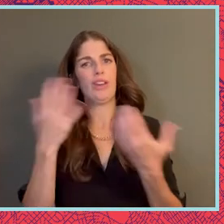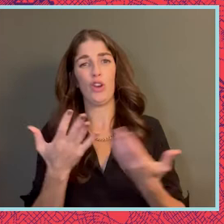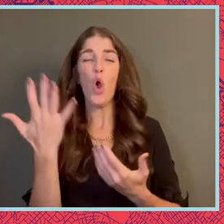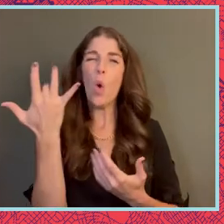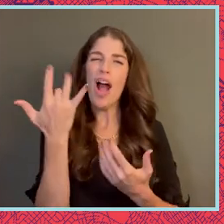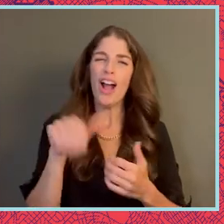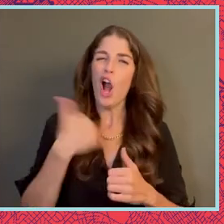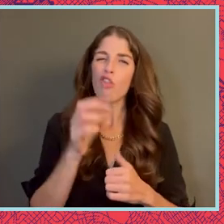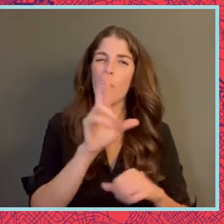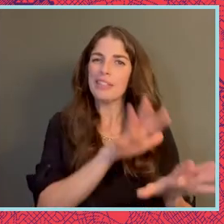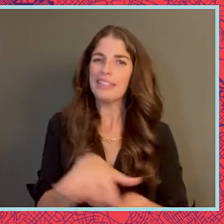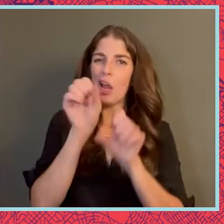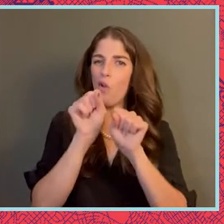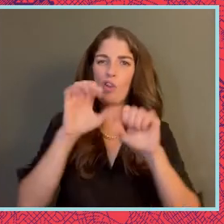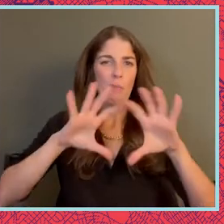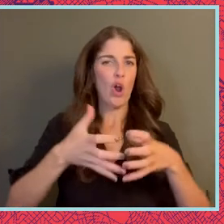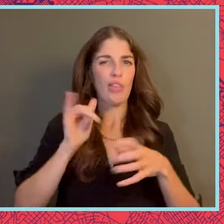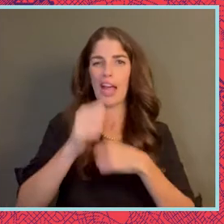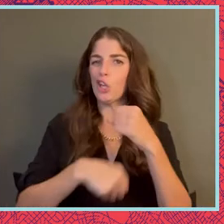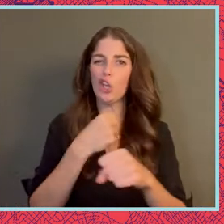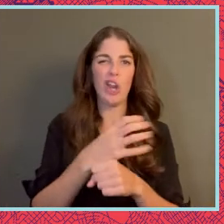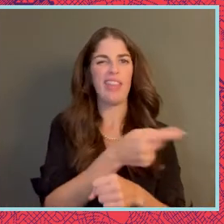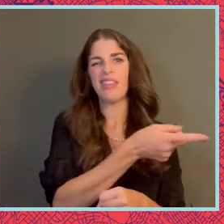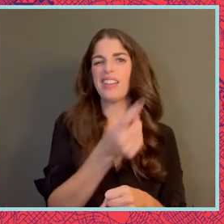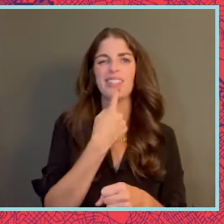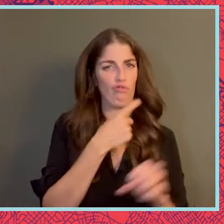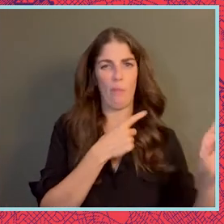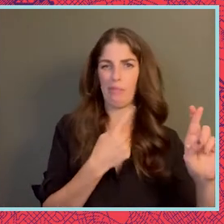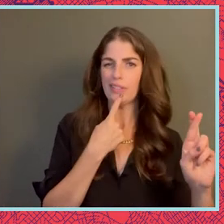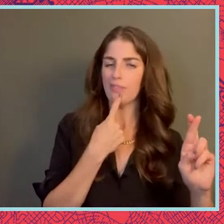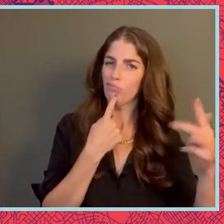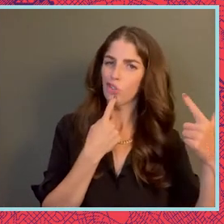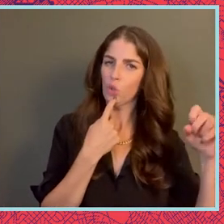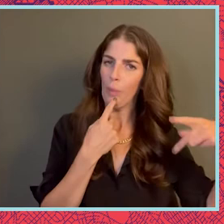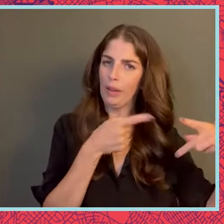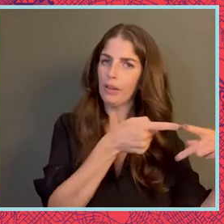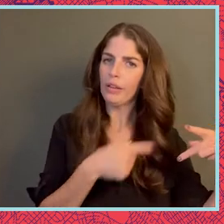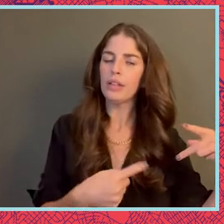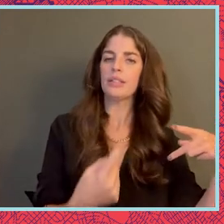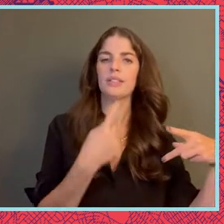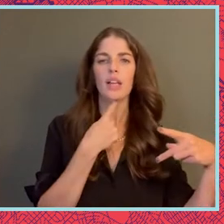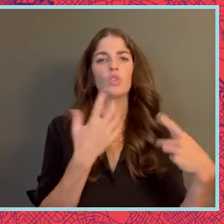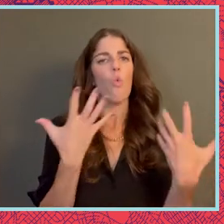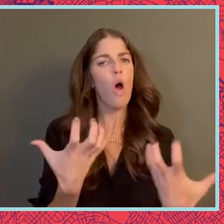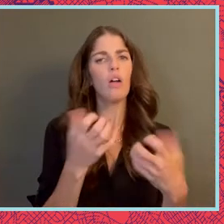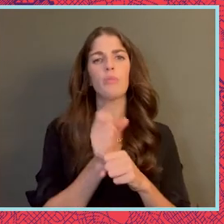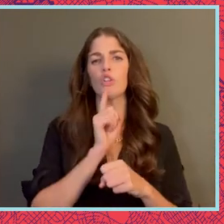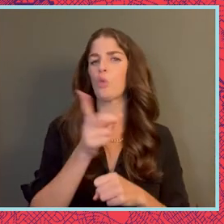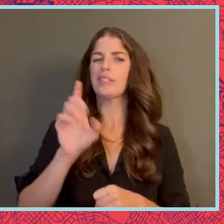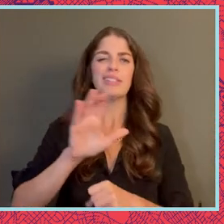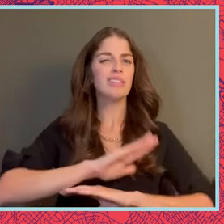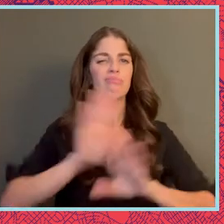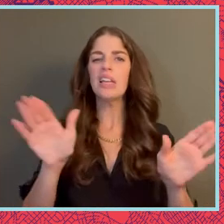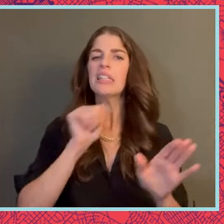party in that year. And they effectively start to say at that point, the GOP will focus on making sure that D.C.